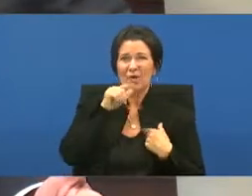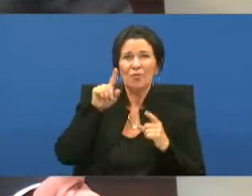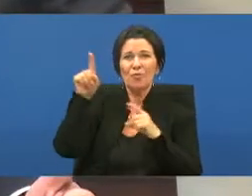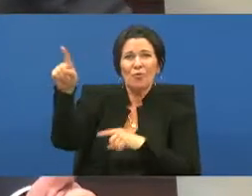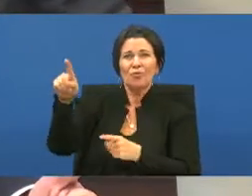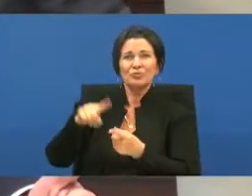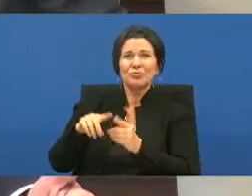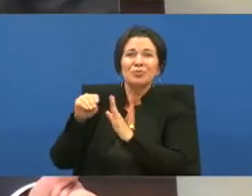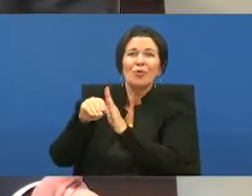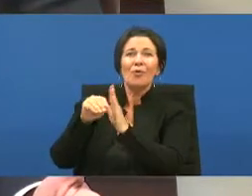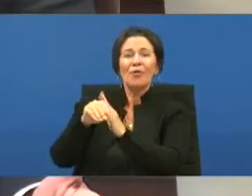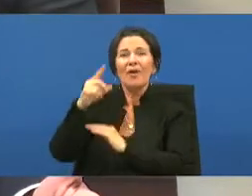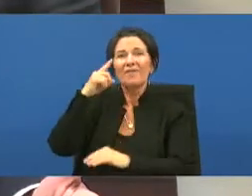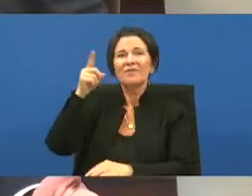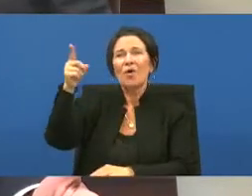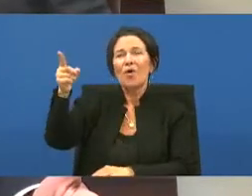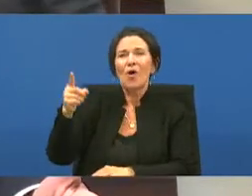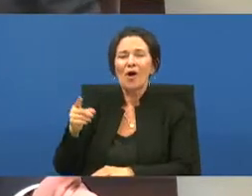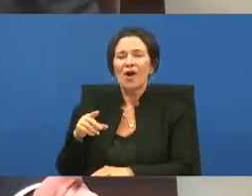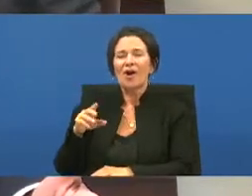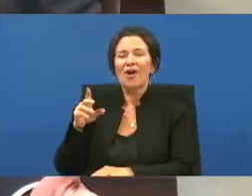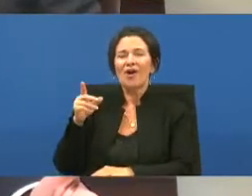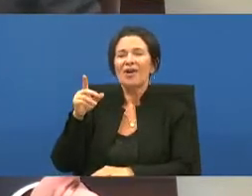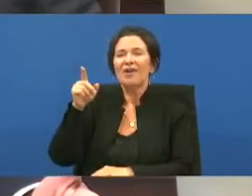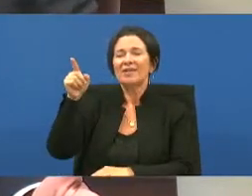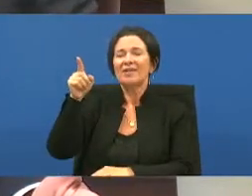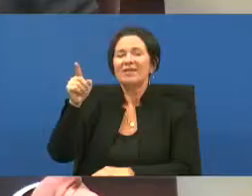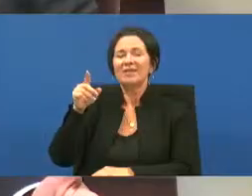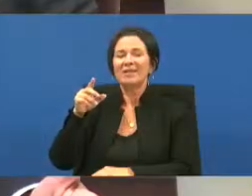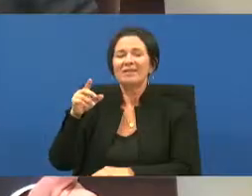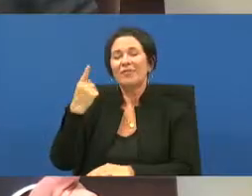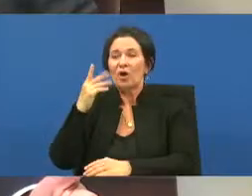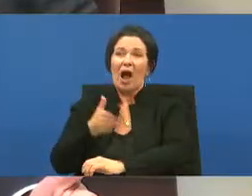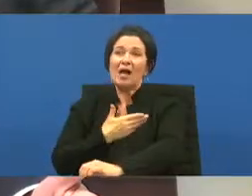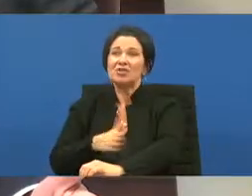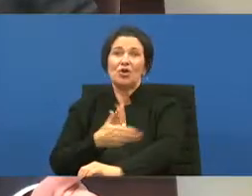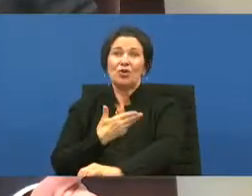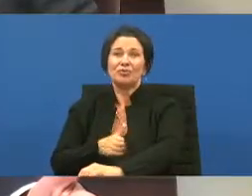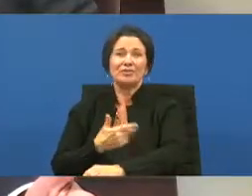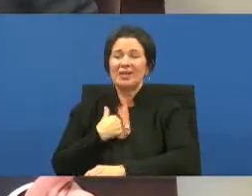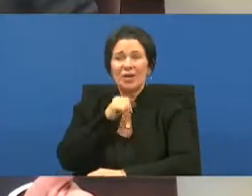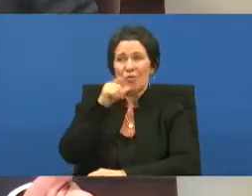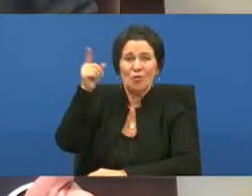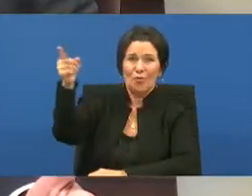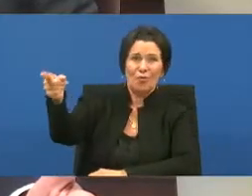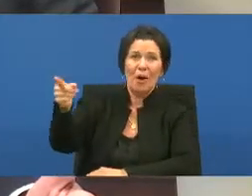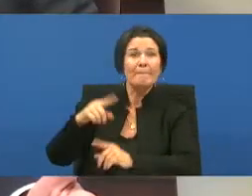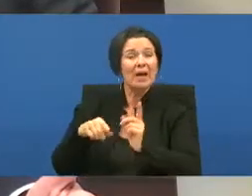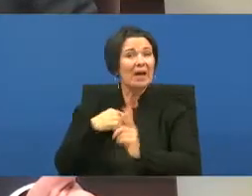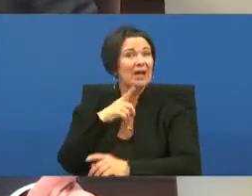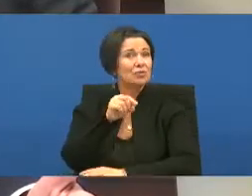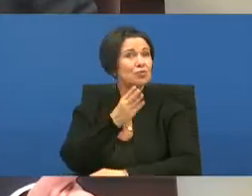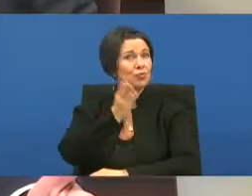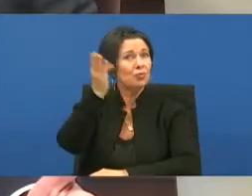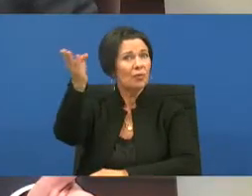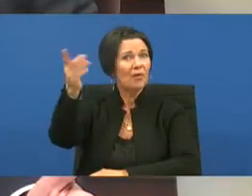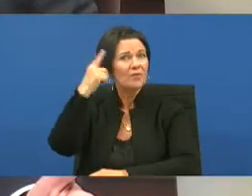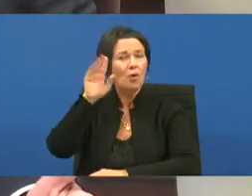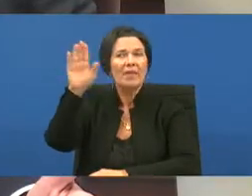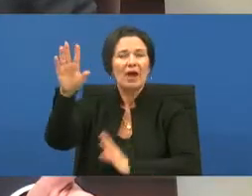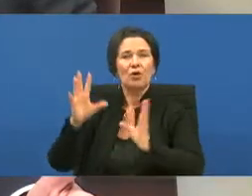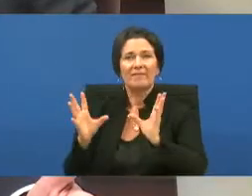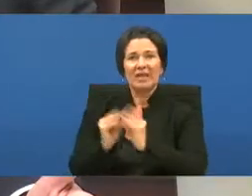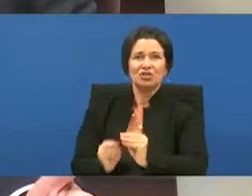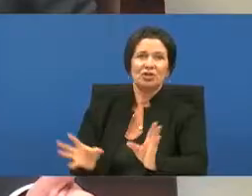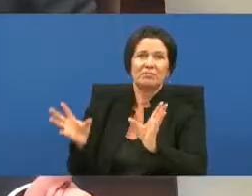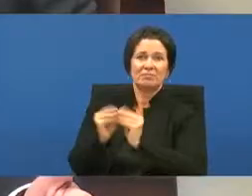Smoothie King Center a lot for concerts. But what I will tell you I do is I go to New Orleans a lot to go to their convention